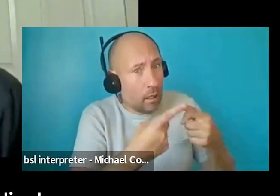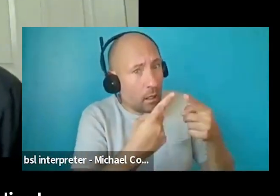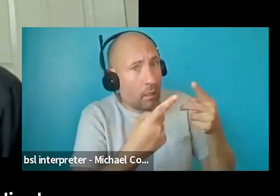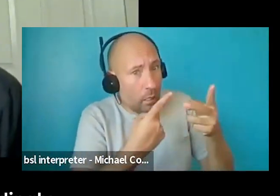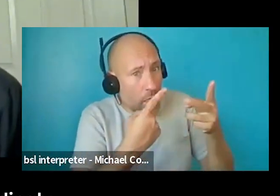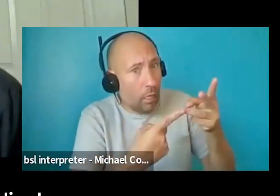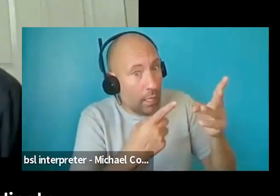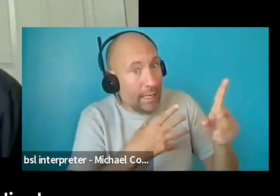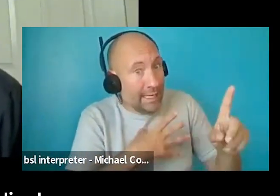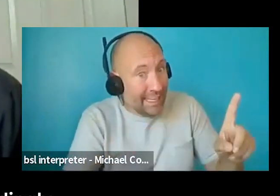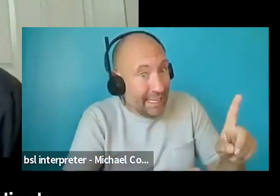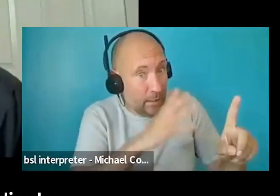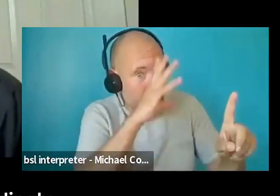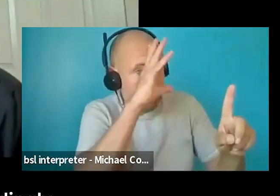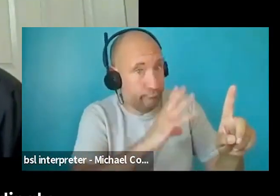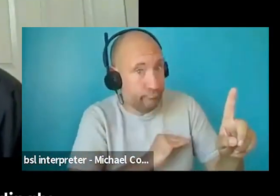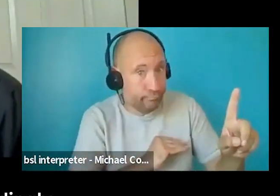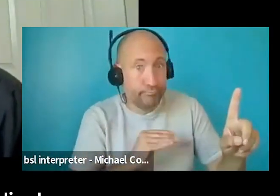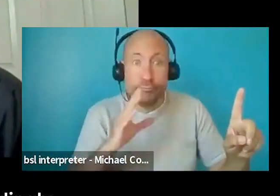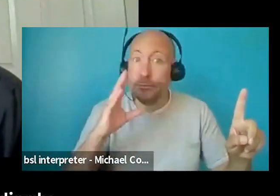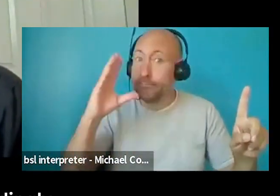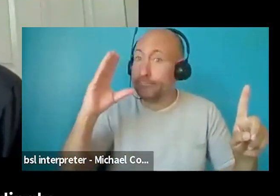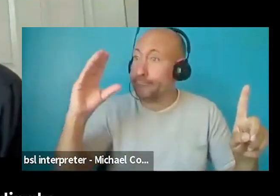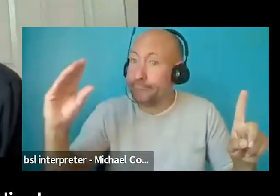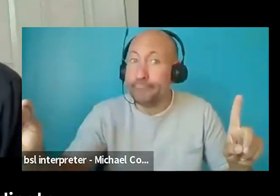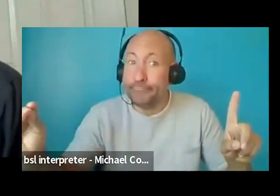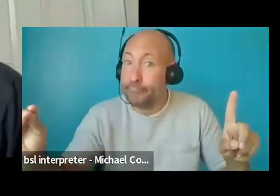and I'd be happy to advise you accordingly.